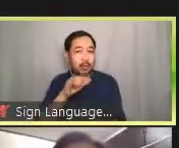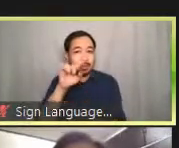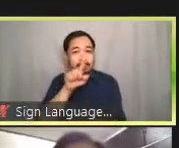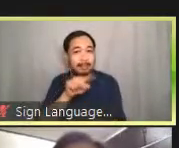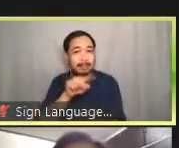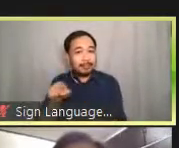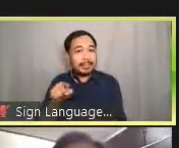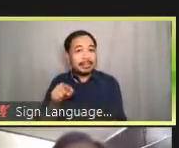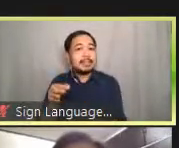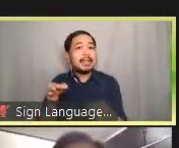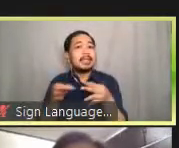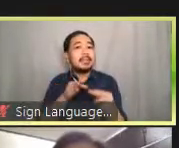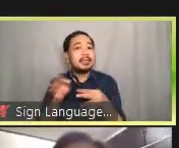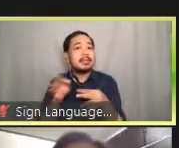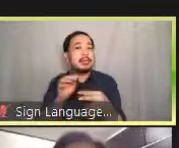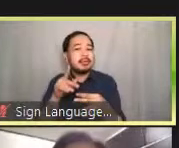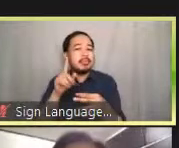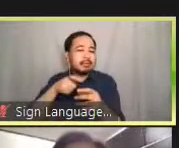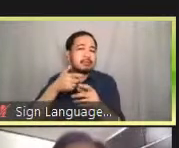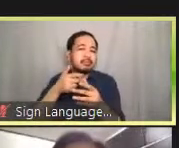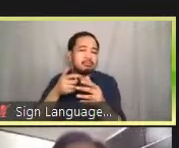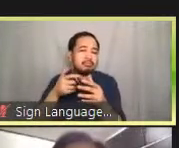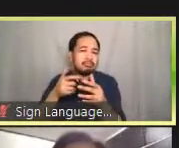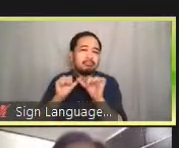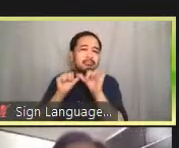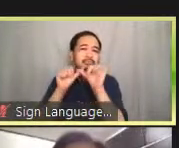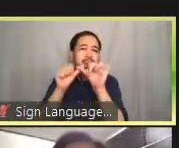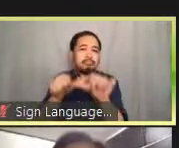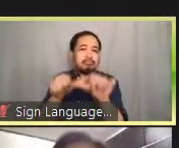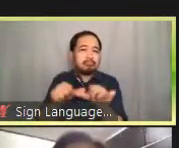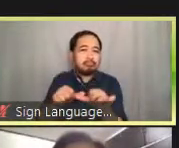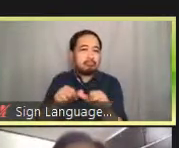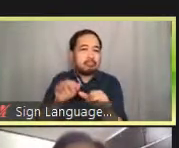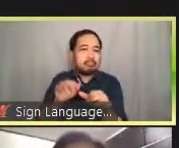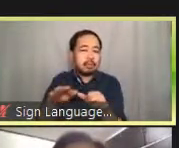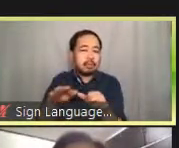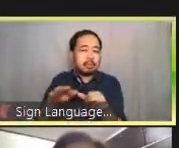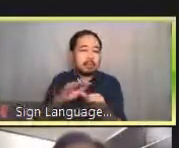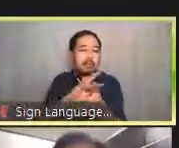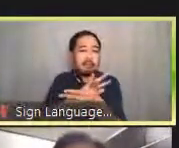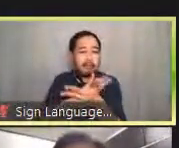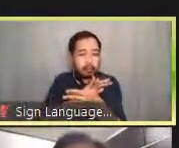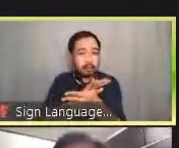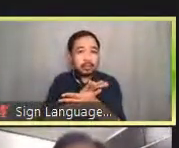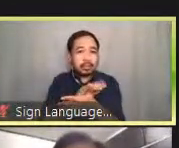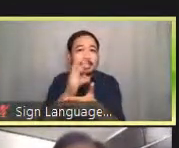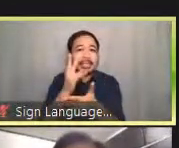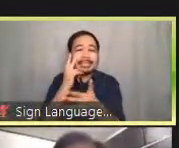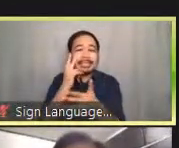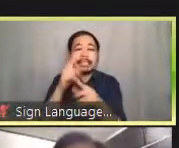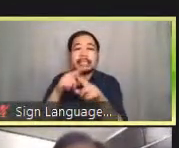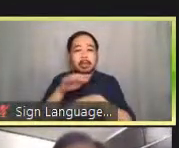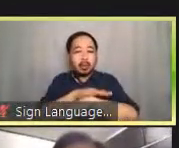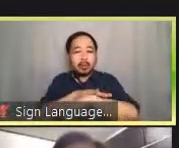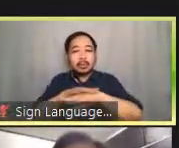she already mentioned the this virus according to services. So it will